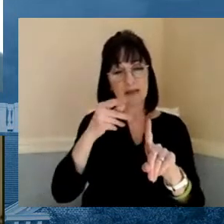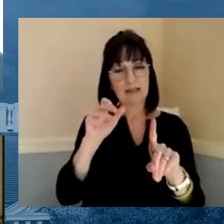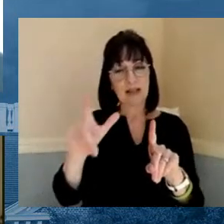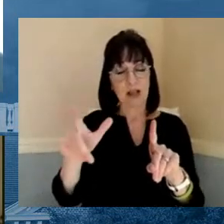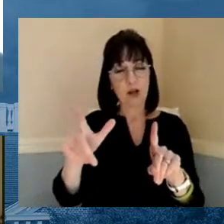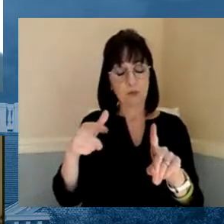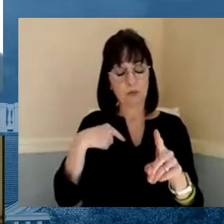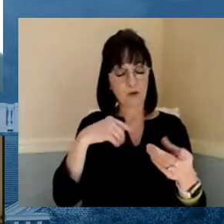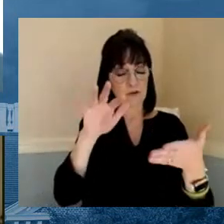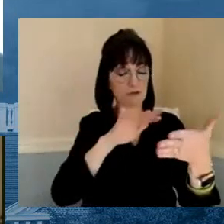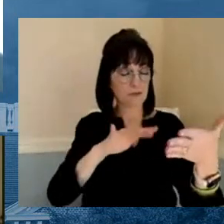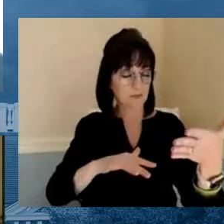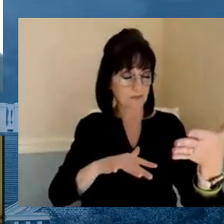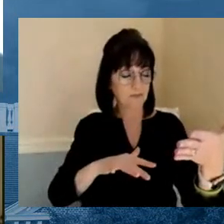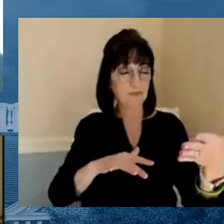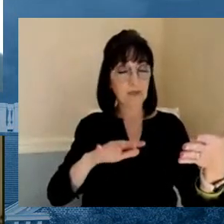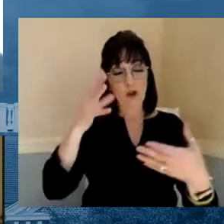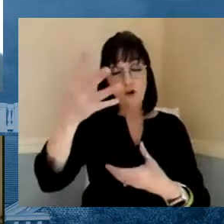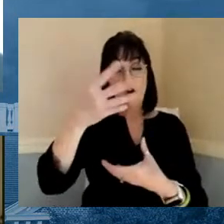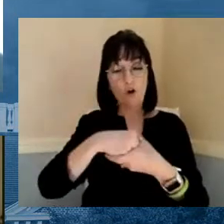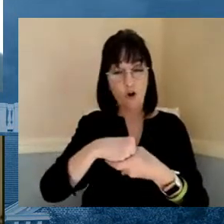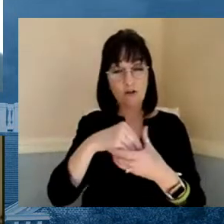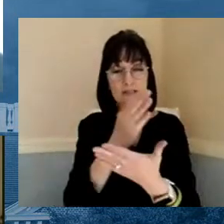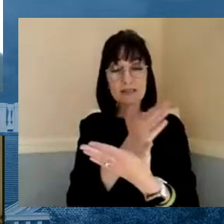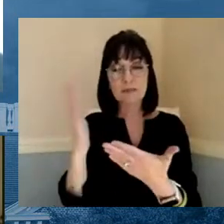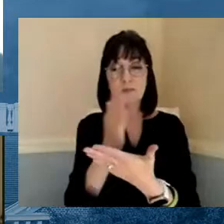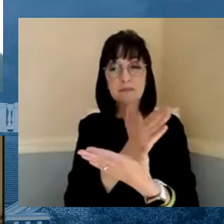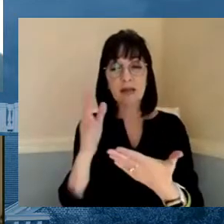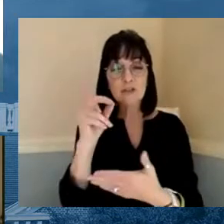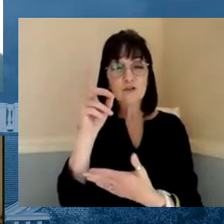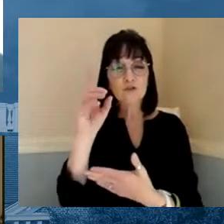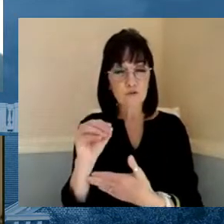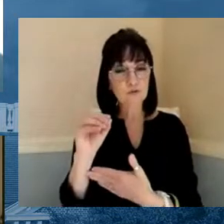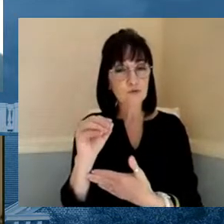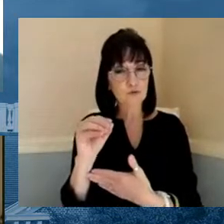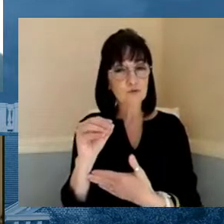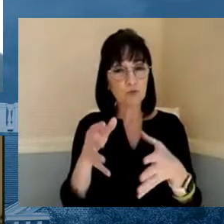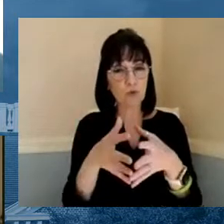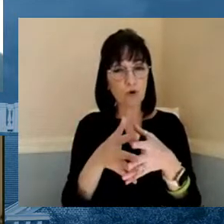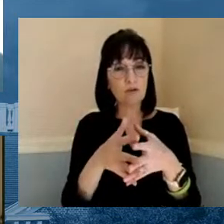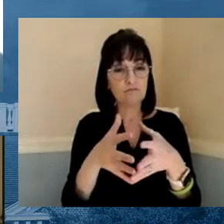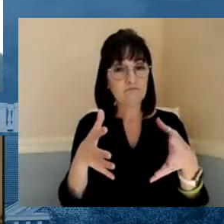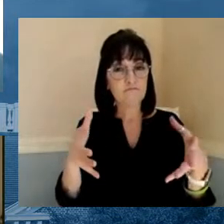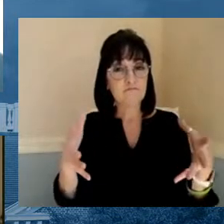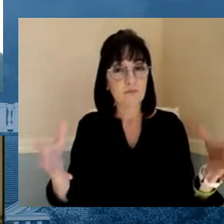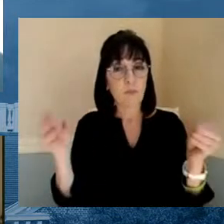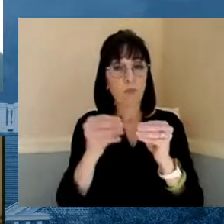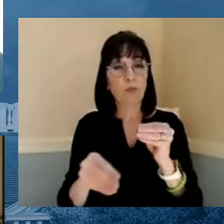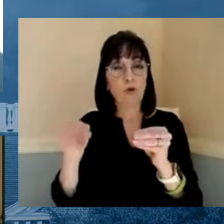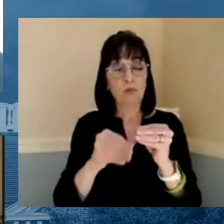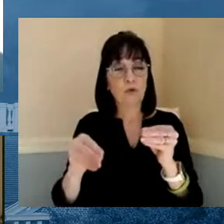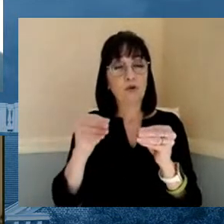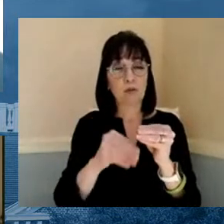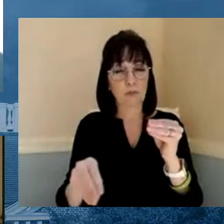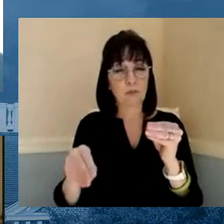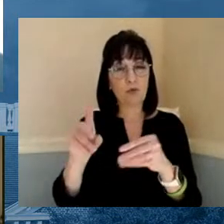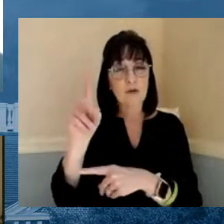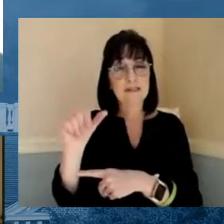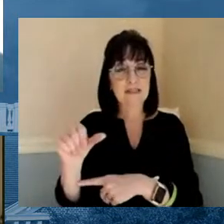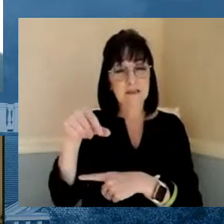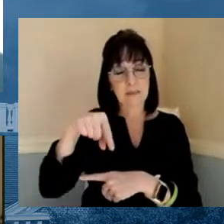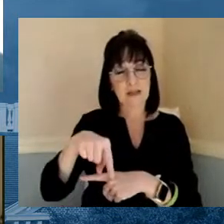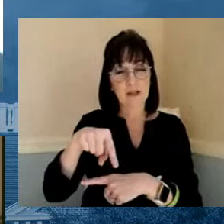whereas autism spectrum disorder is the fastest growing developmental disability in the US and affects more than 3